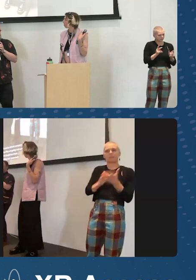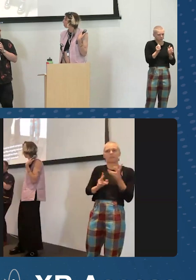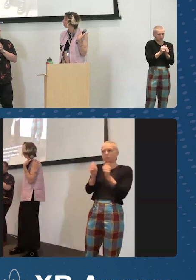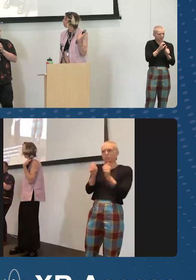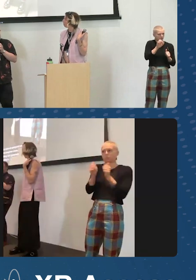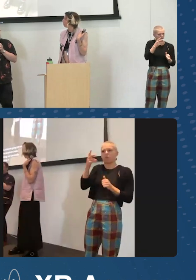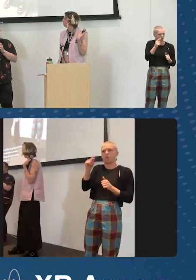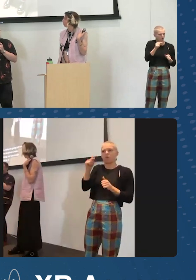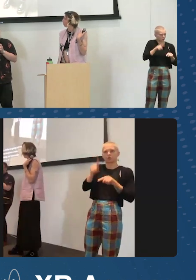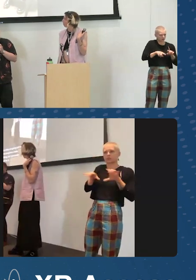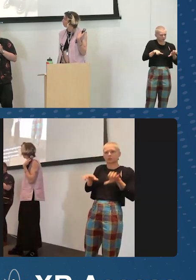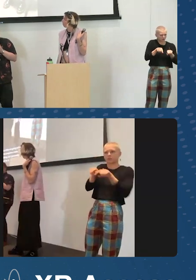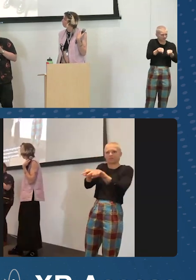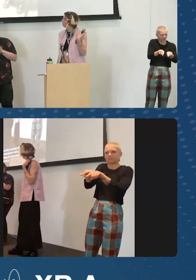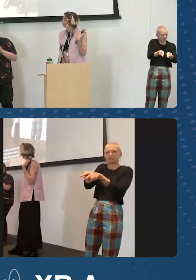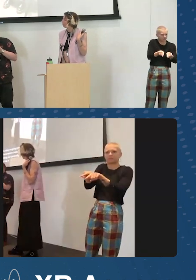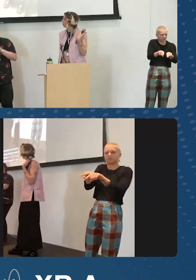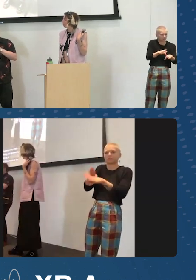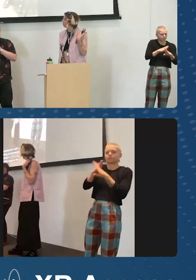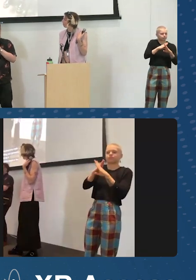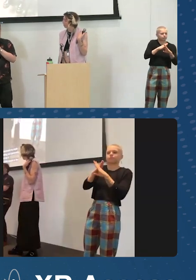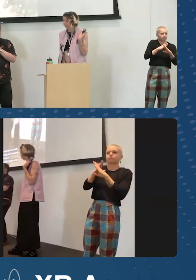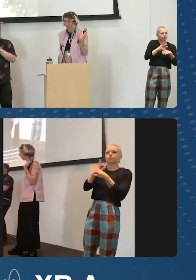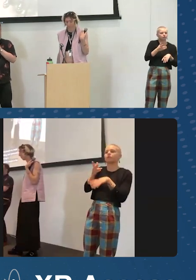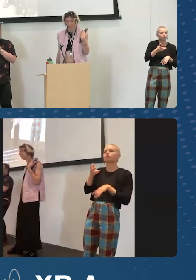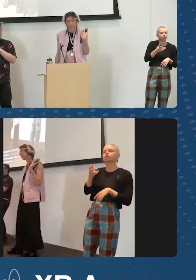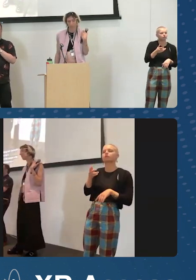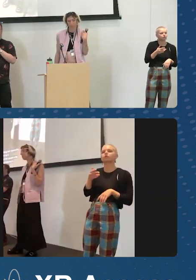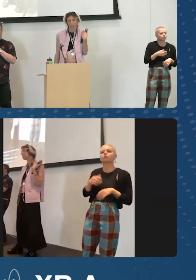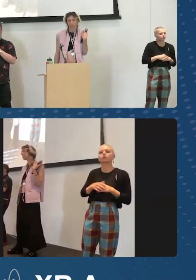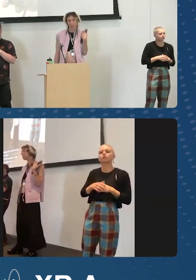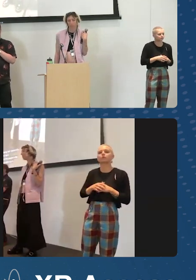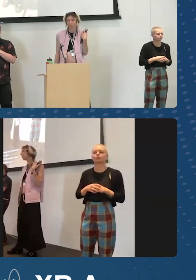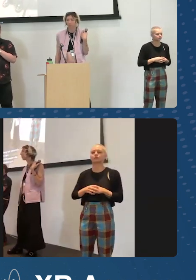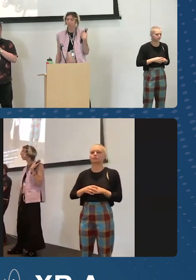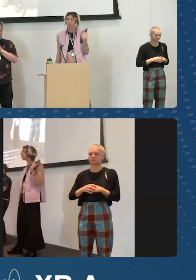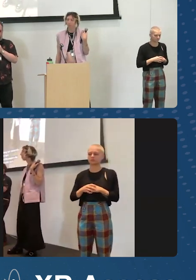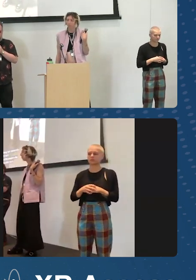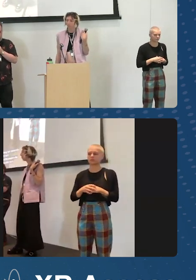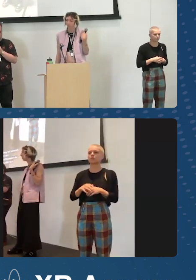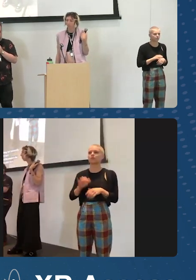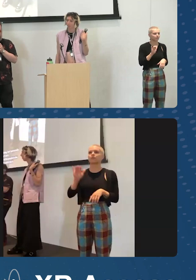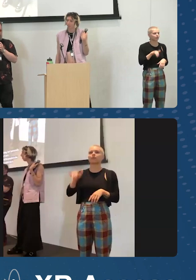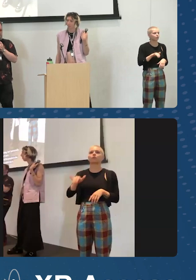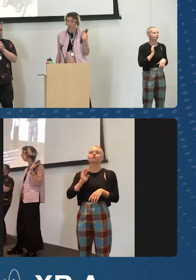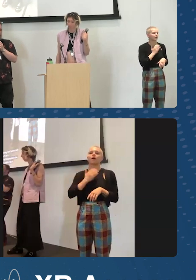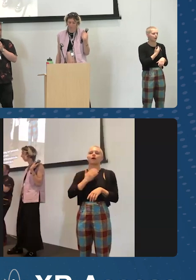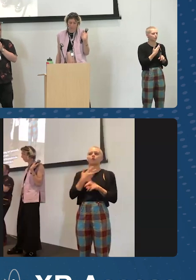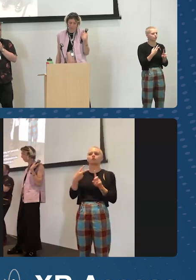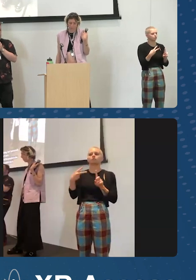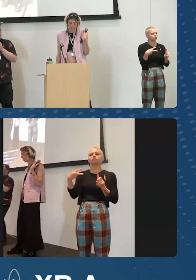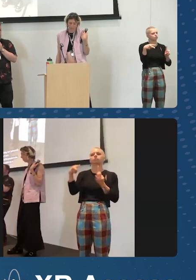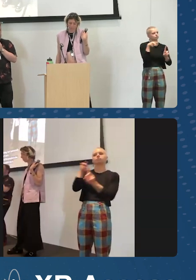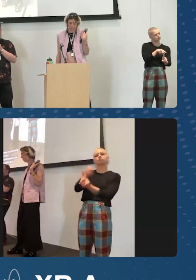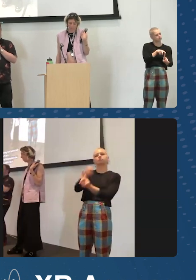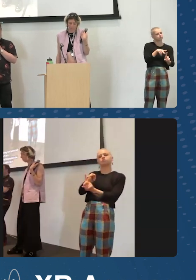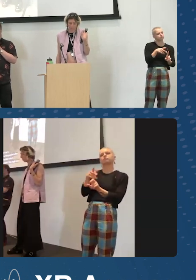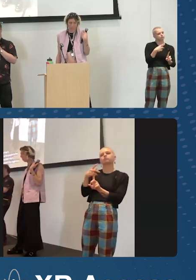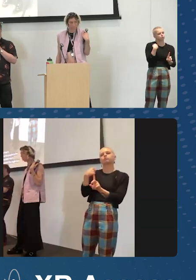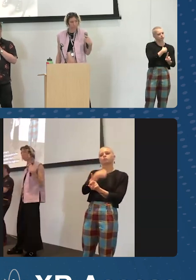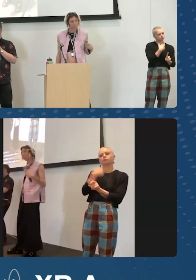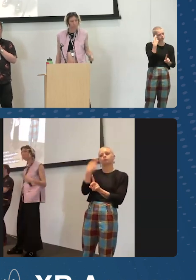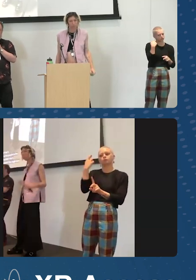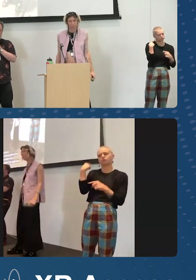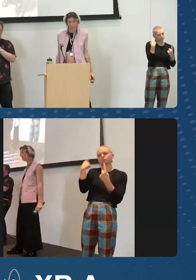And that's kind of like the angle here. It's like we talk about accessibility, and there's,